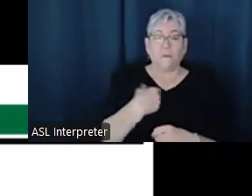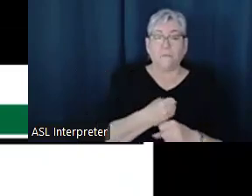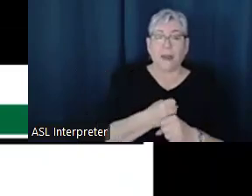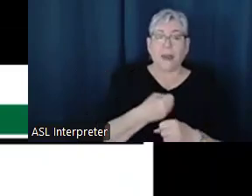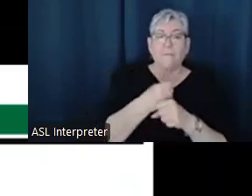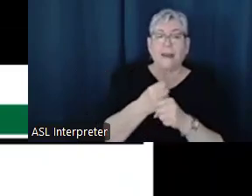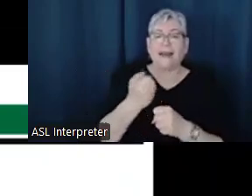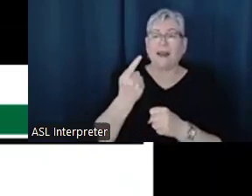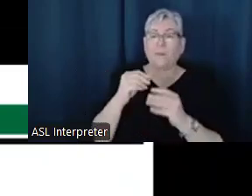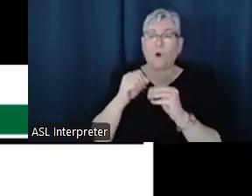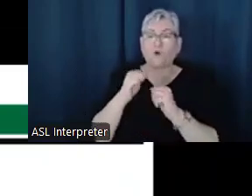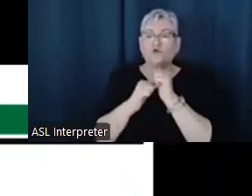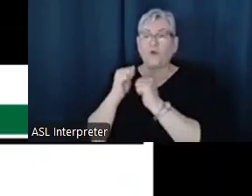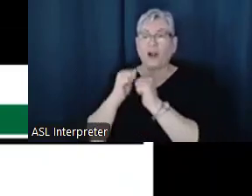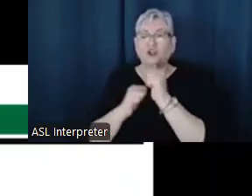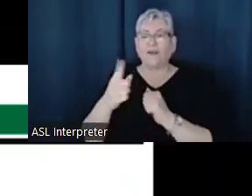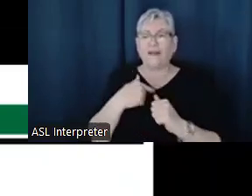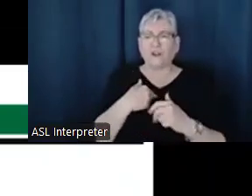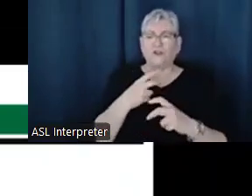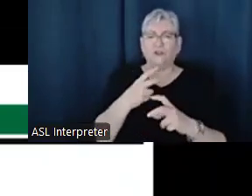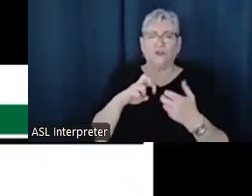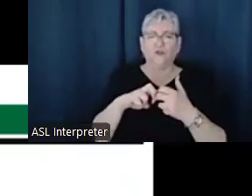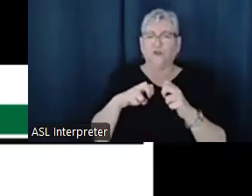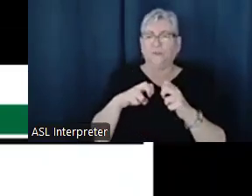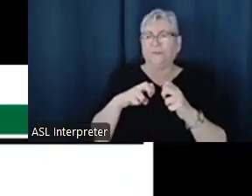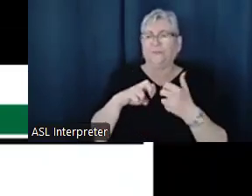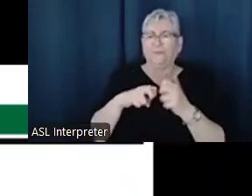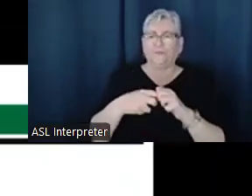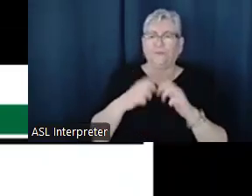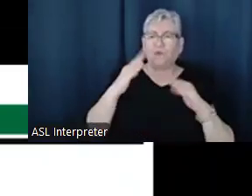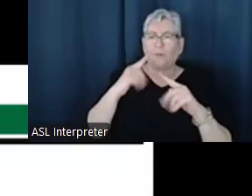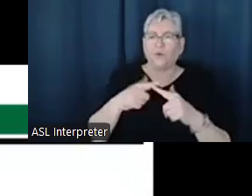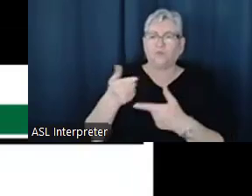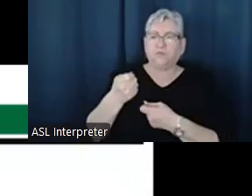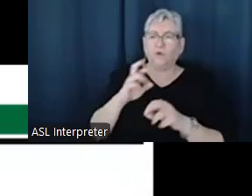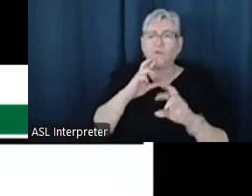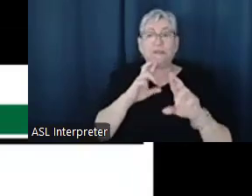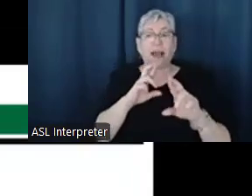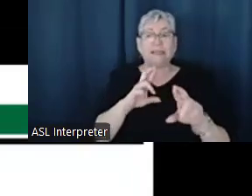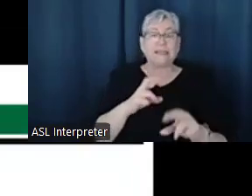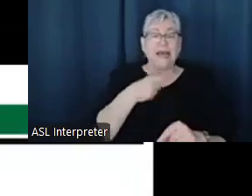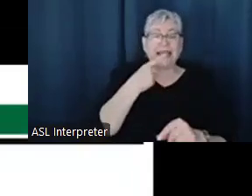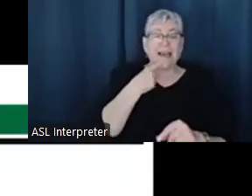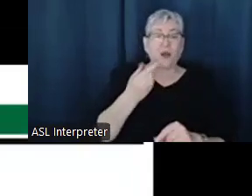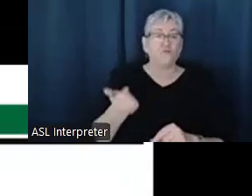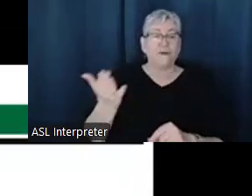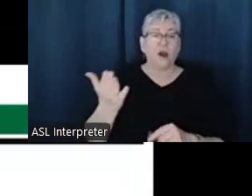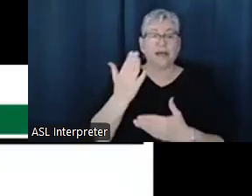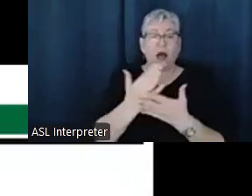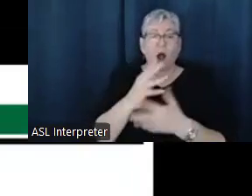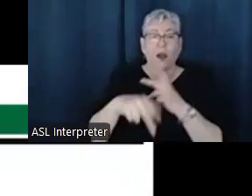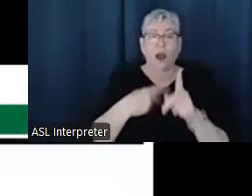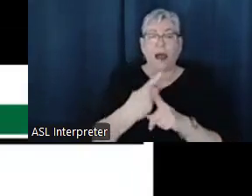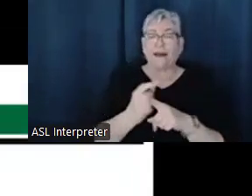you're having trouble getting responses. I would say provide some sort of prompt for